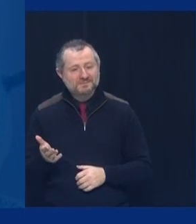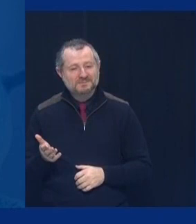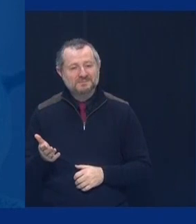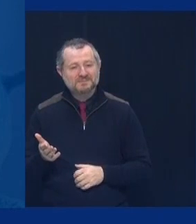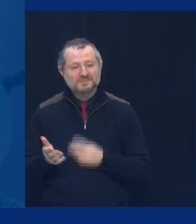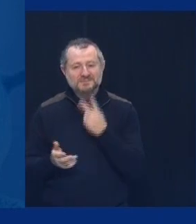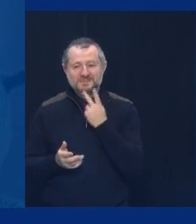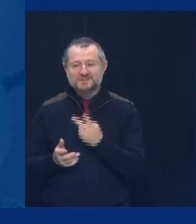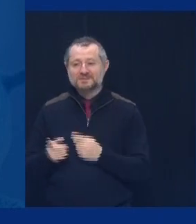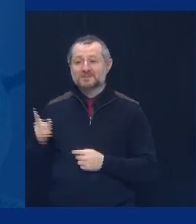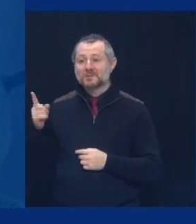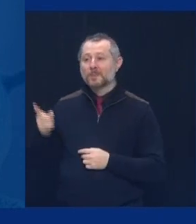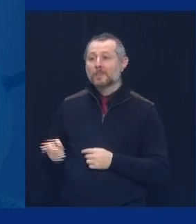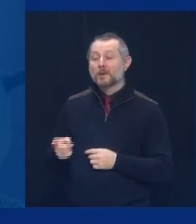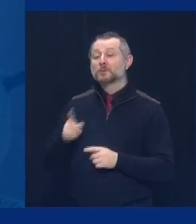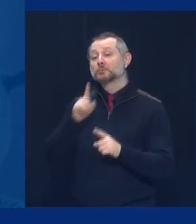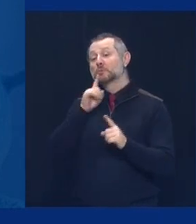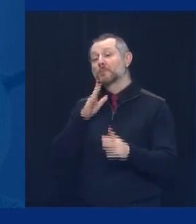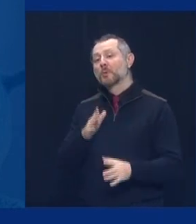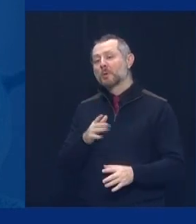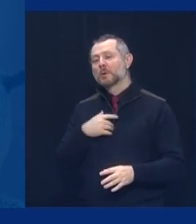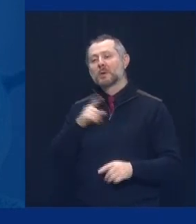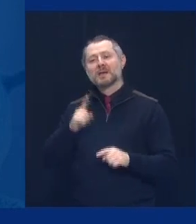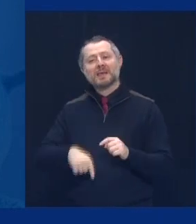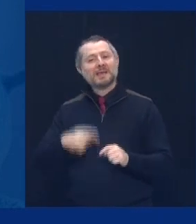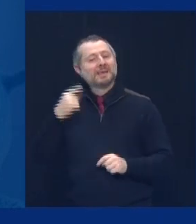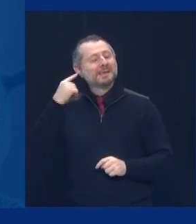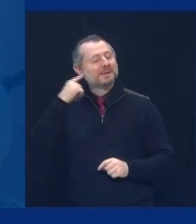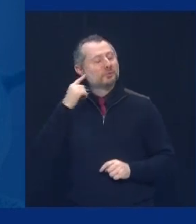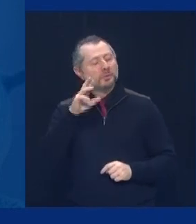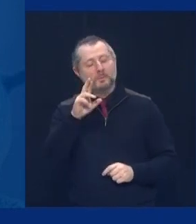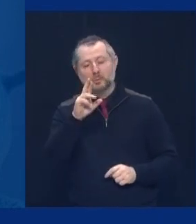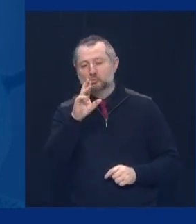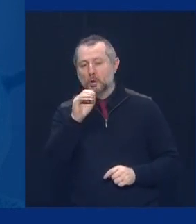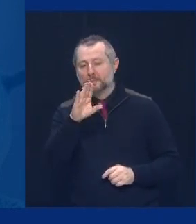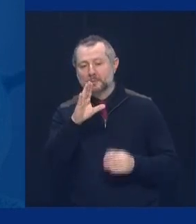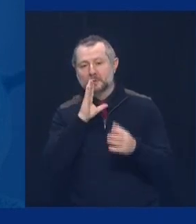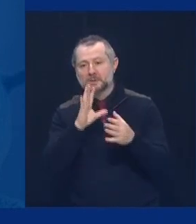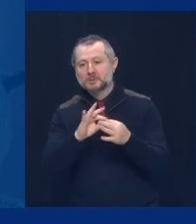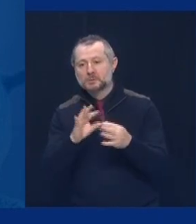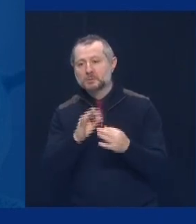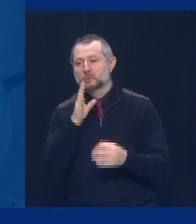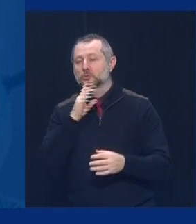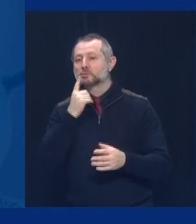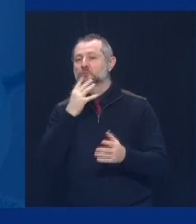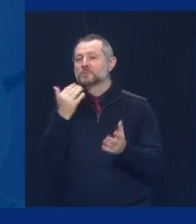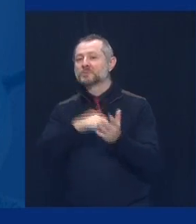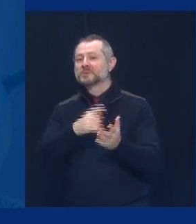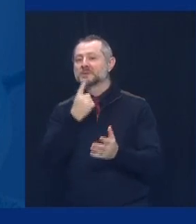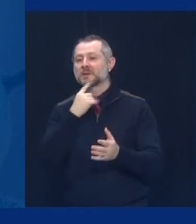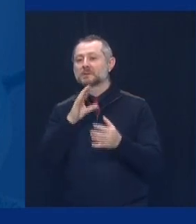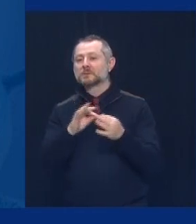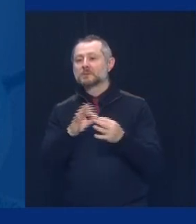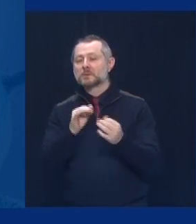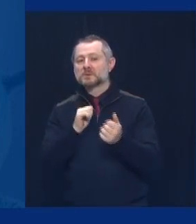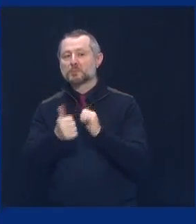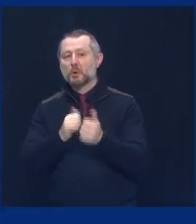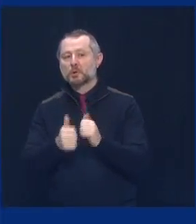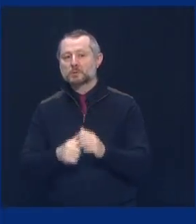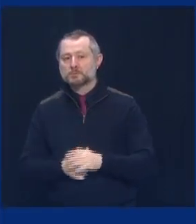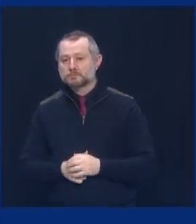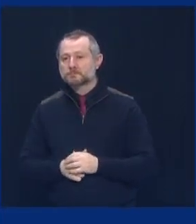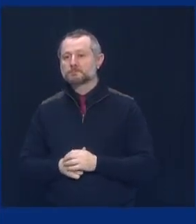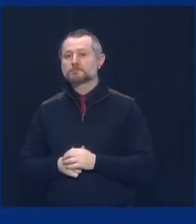Yeah, I'm sorry, we couldn't quite hear Rob's answer over the microphone. Can you just say what that decision was on sports? I mean, as the governor Or if pointed